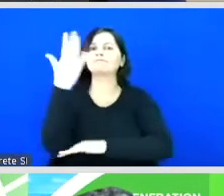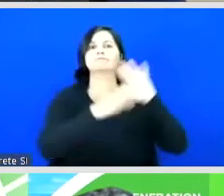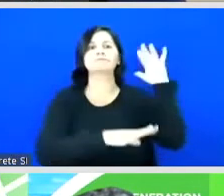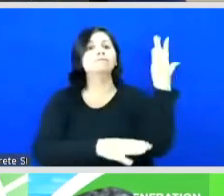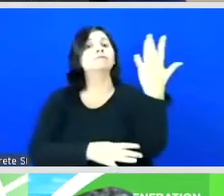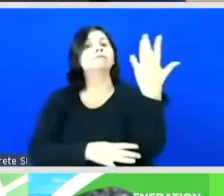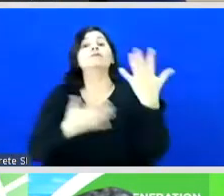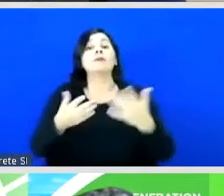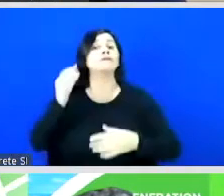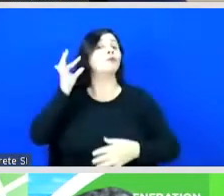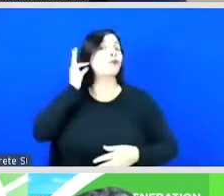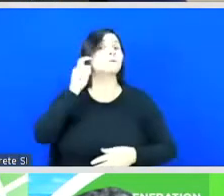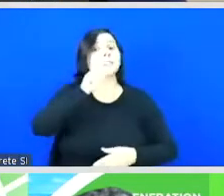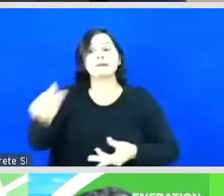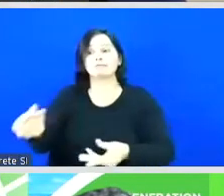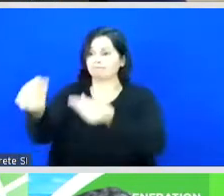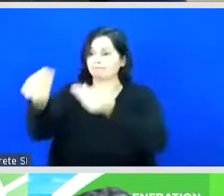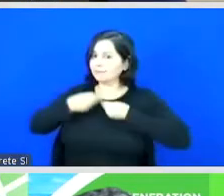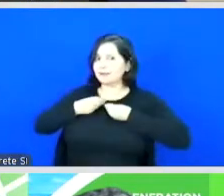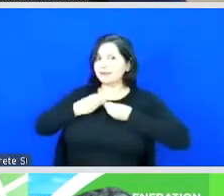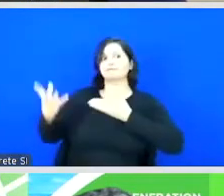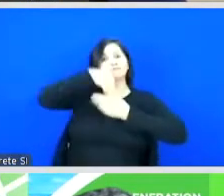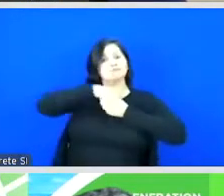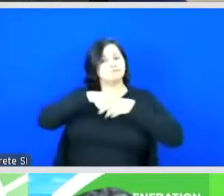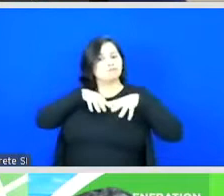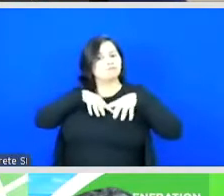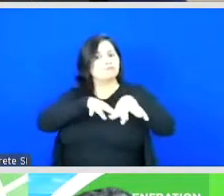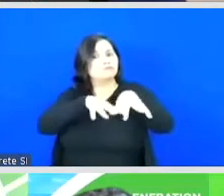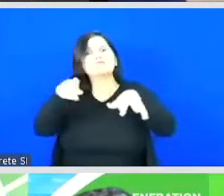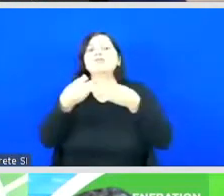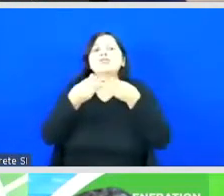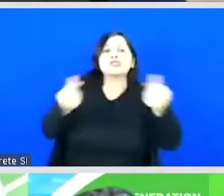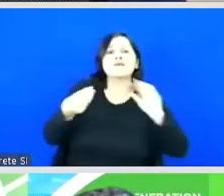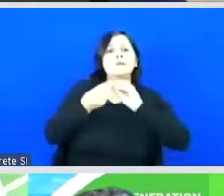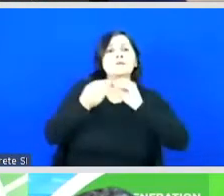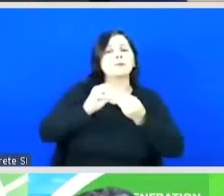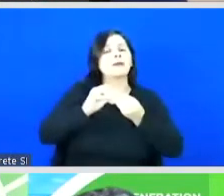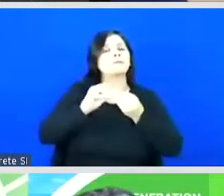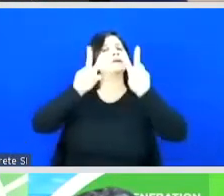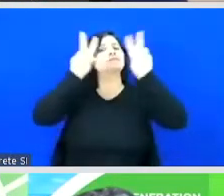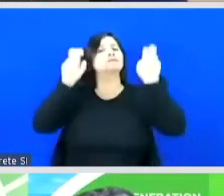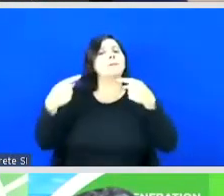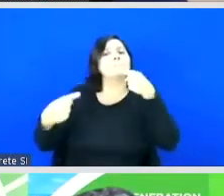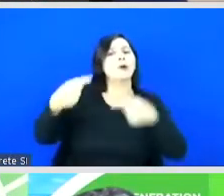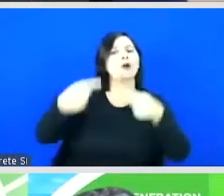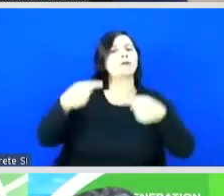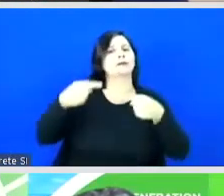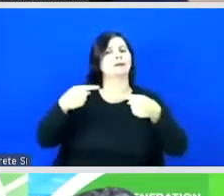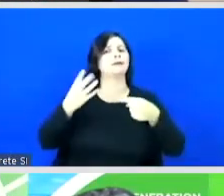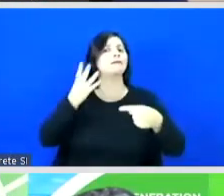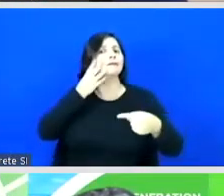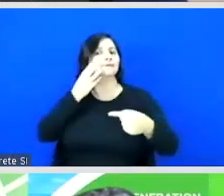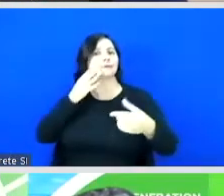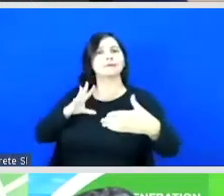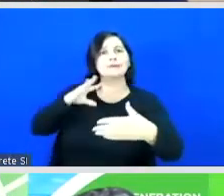all the experiences and the testimonies and what is needed, what is the capabilities,